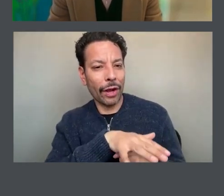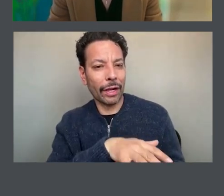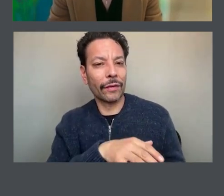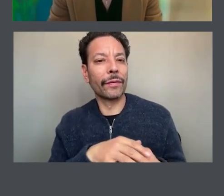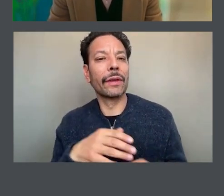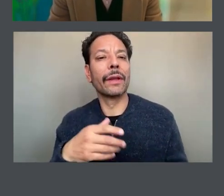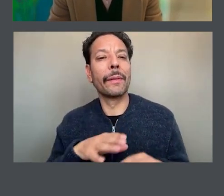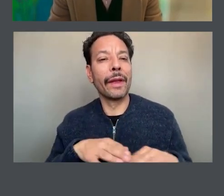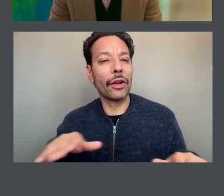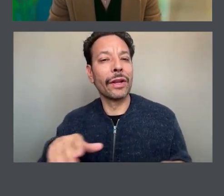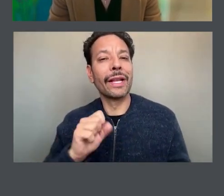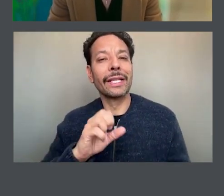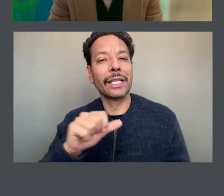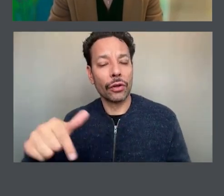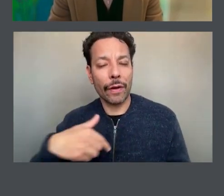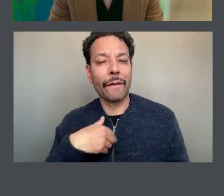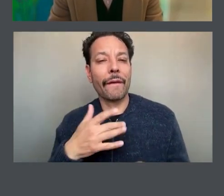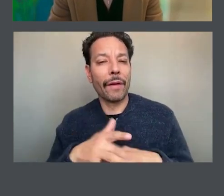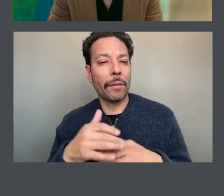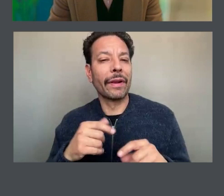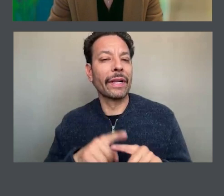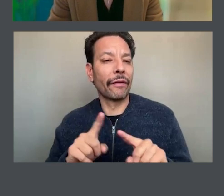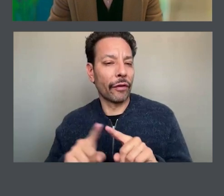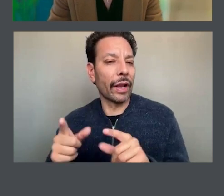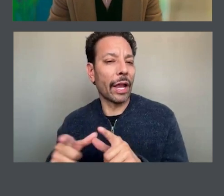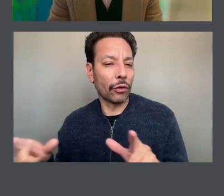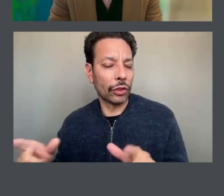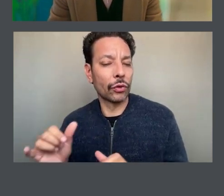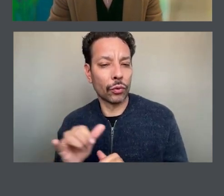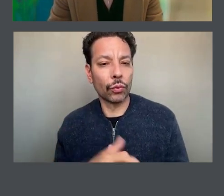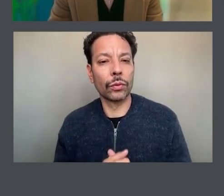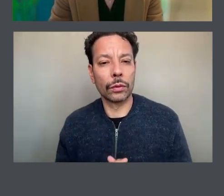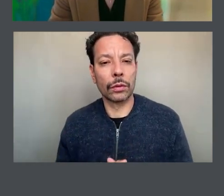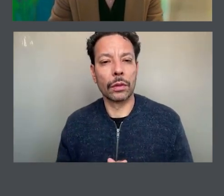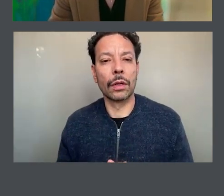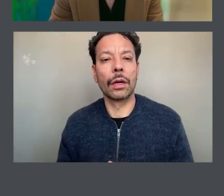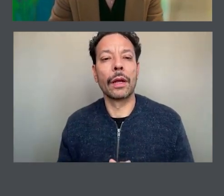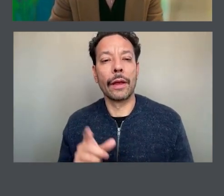The pediatric SSQ is available in different languages.